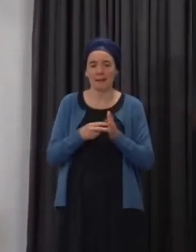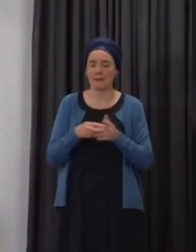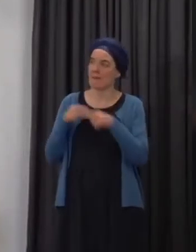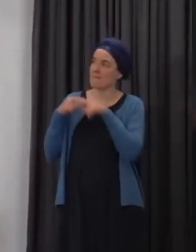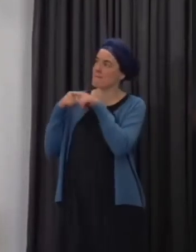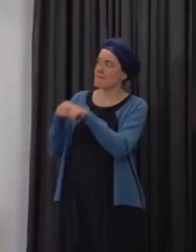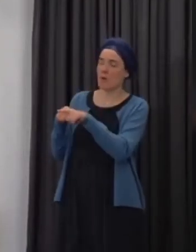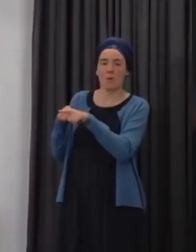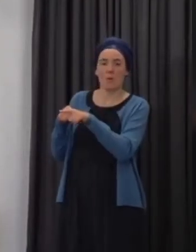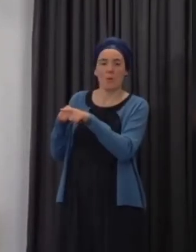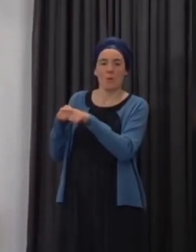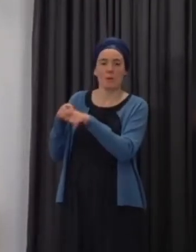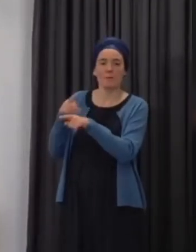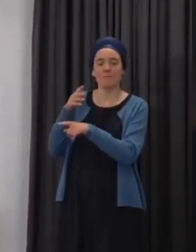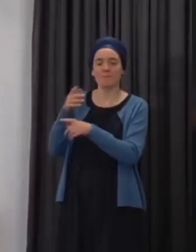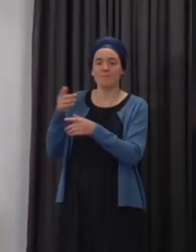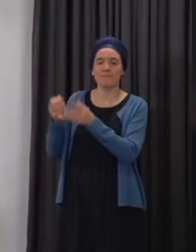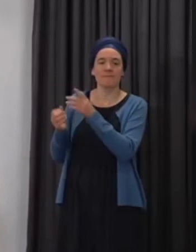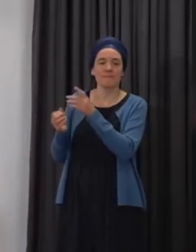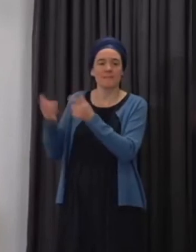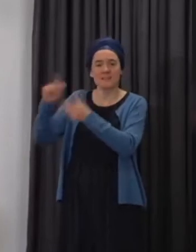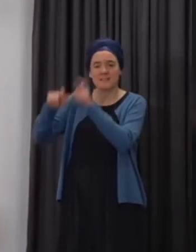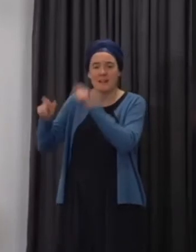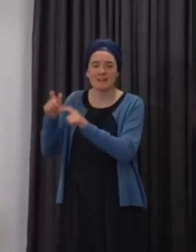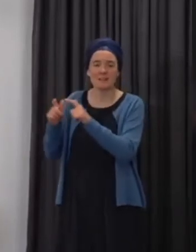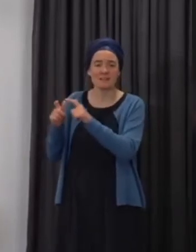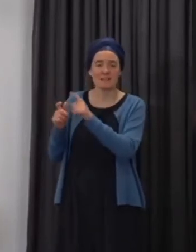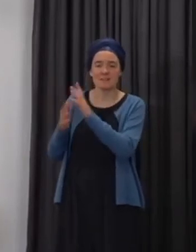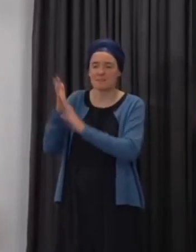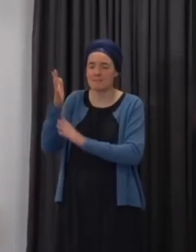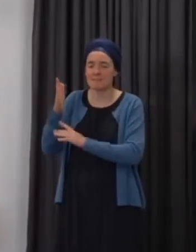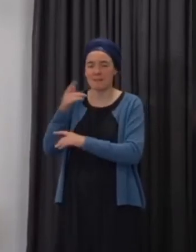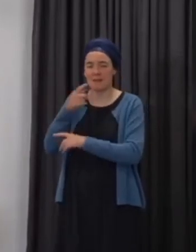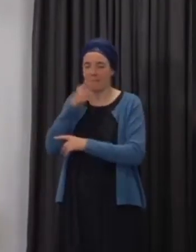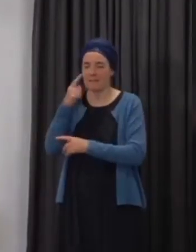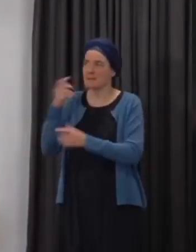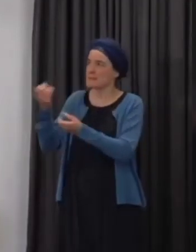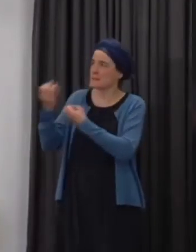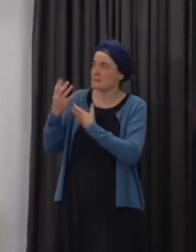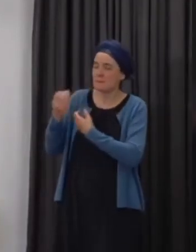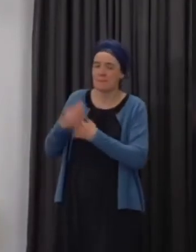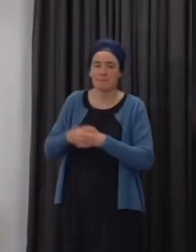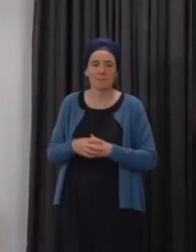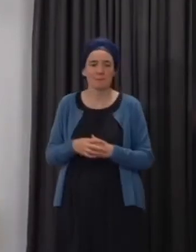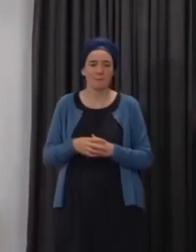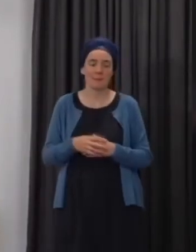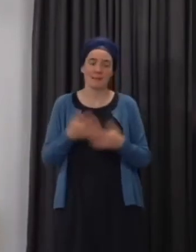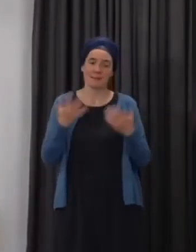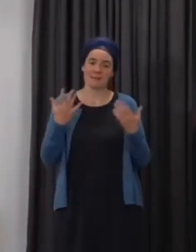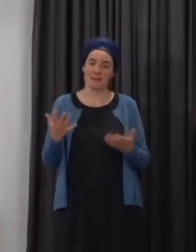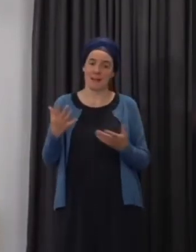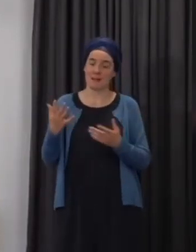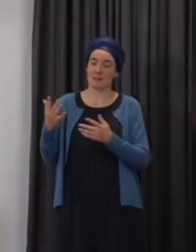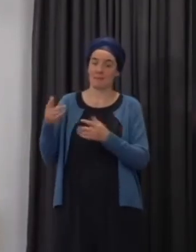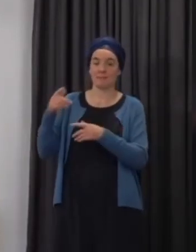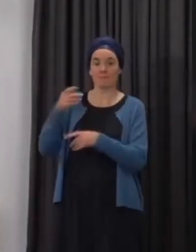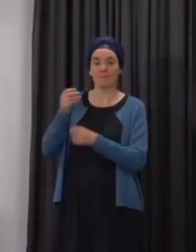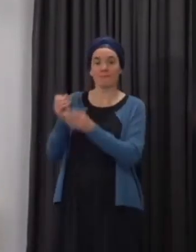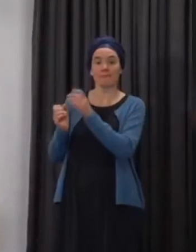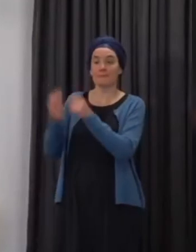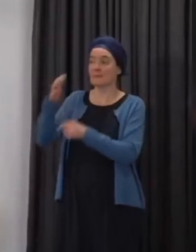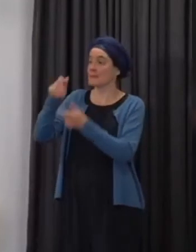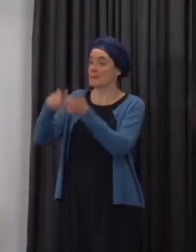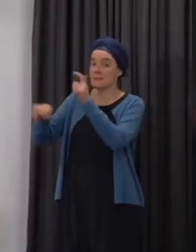to evolve as we learn more about the disease. Today, I've published the latest scientific advice provided to